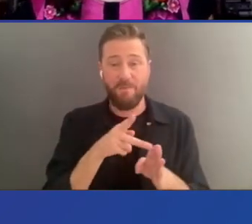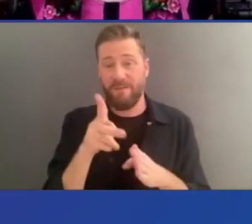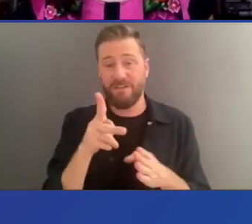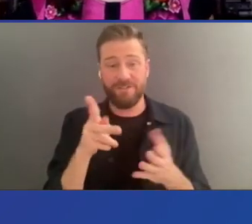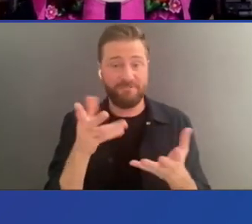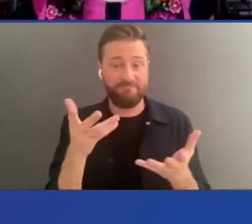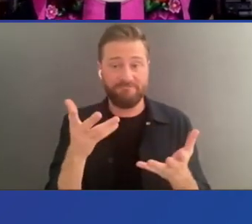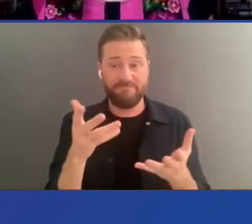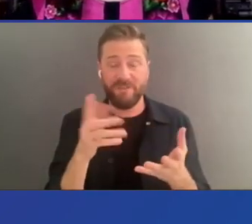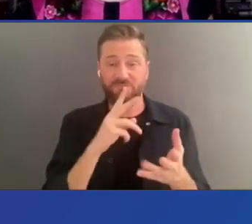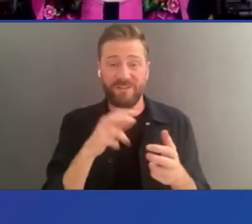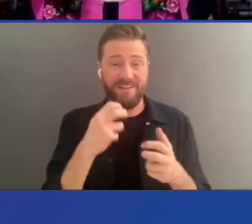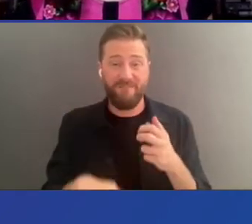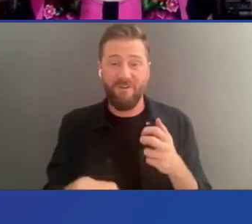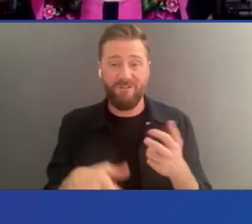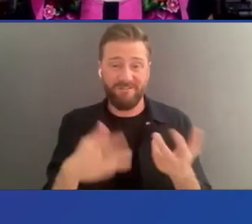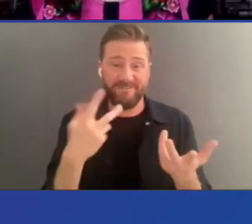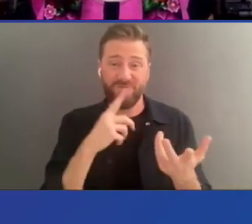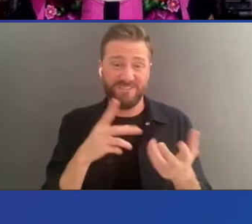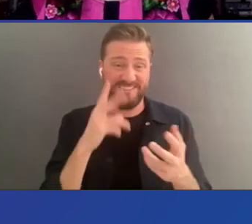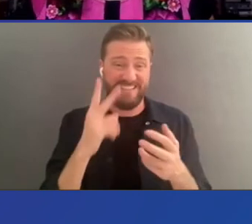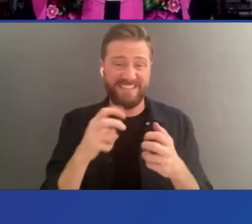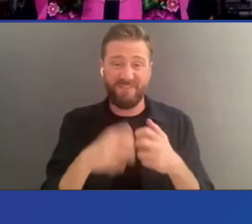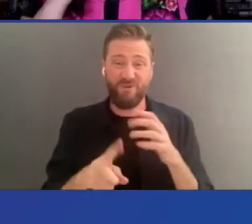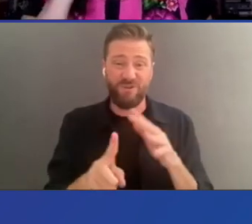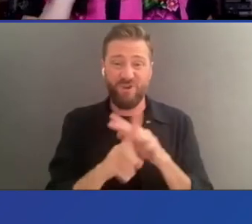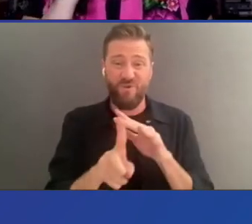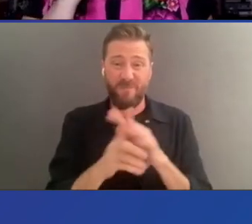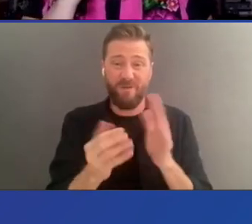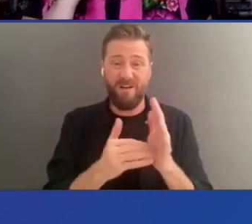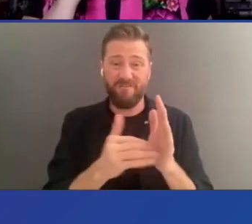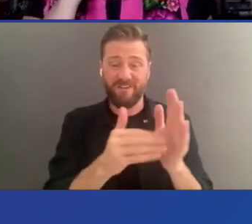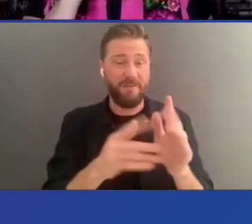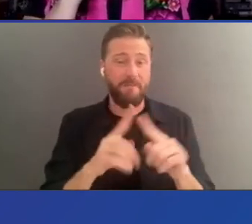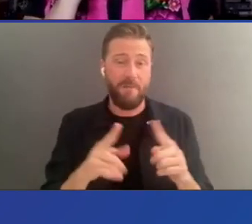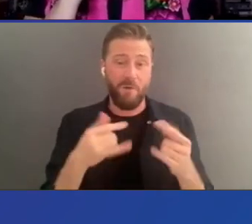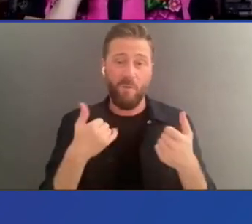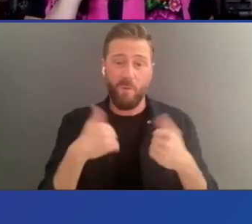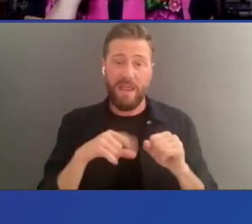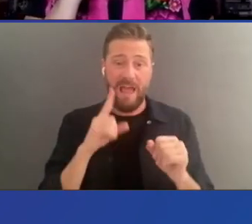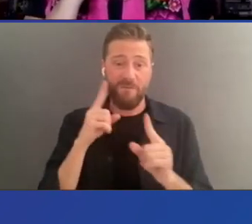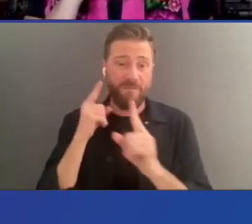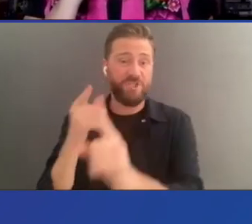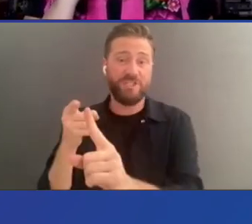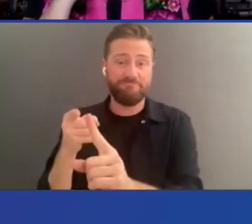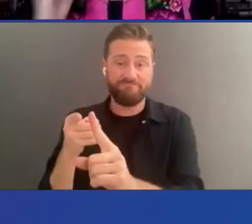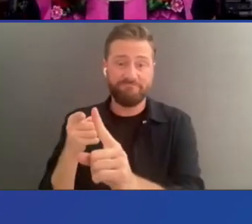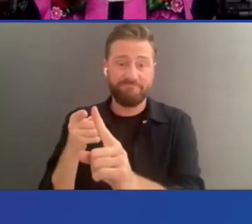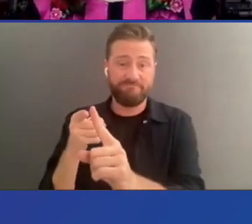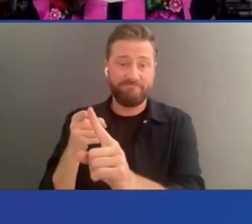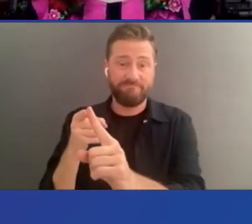this difficulty comes around, but we have a mission to,